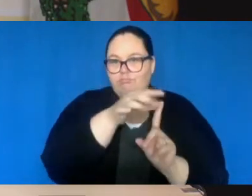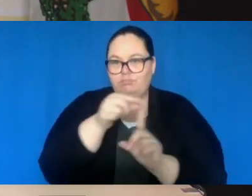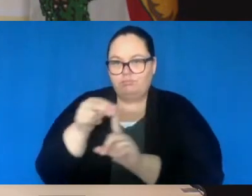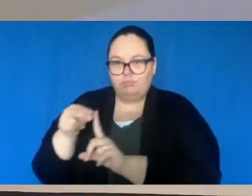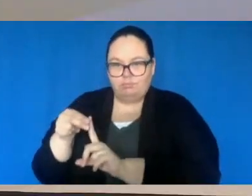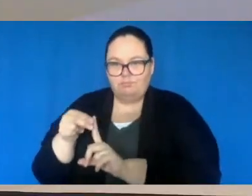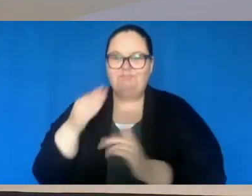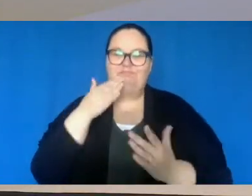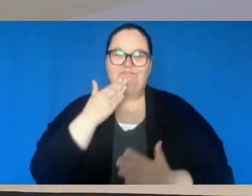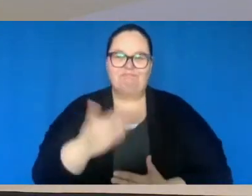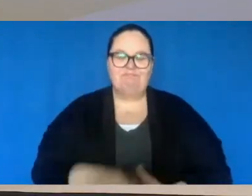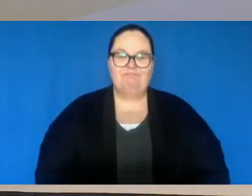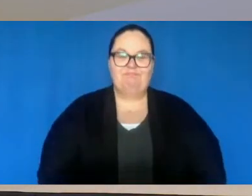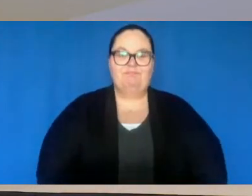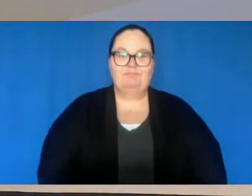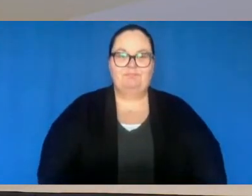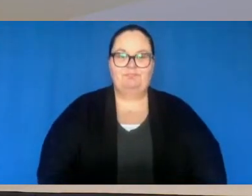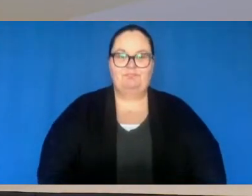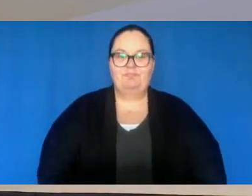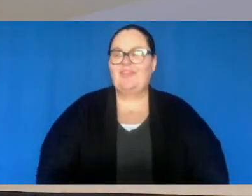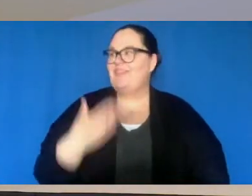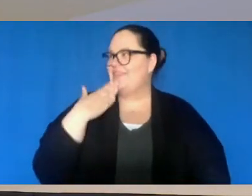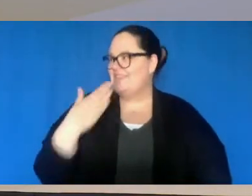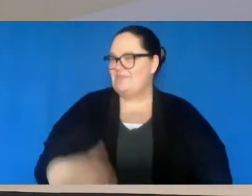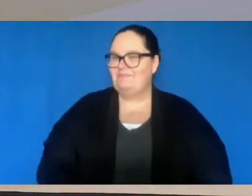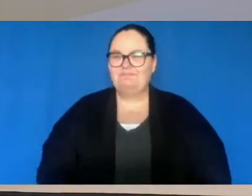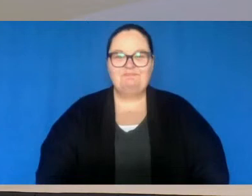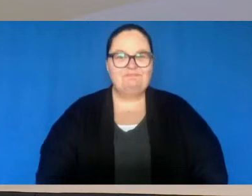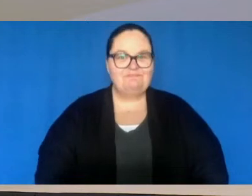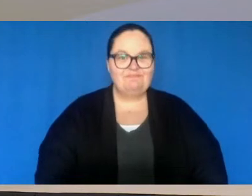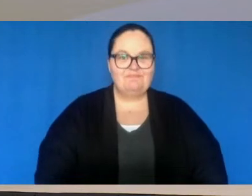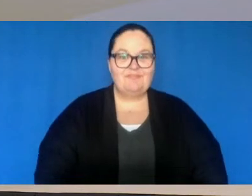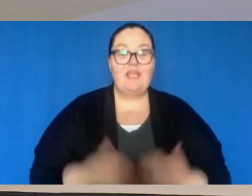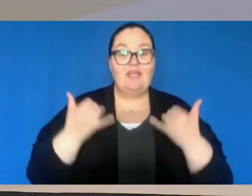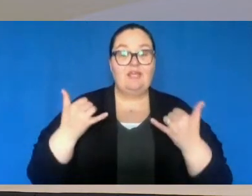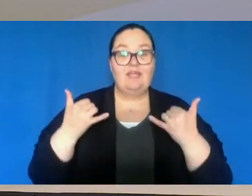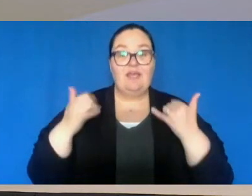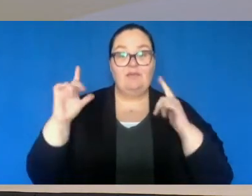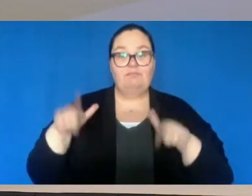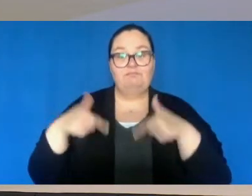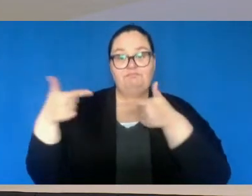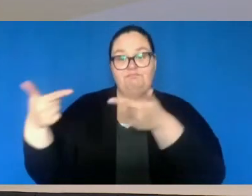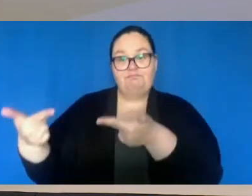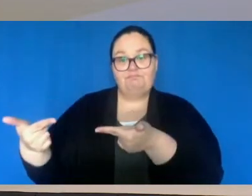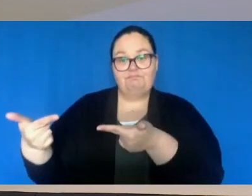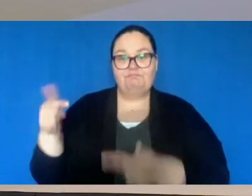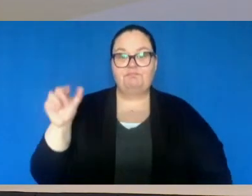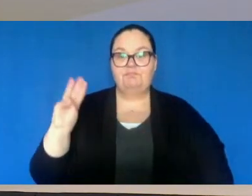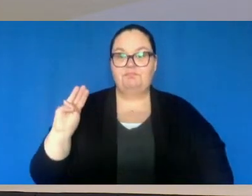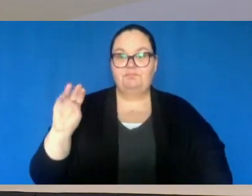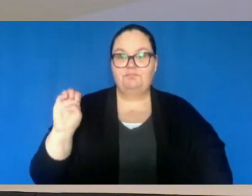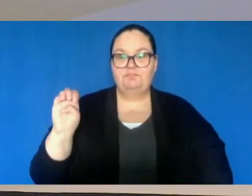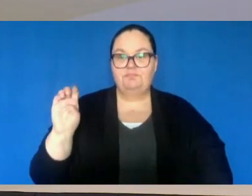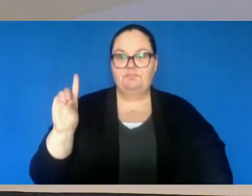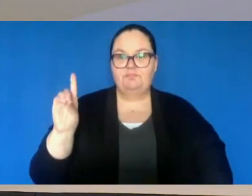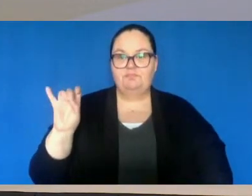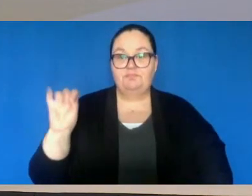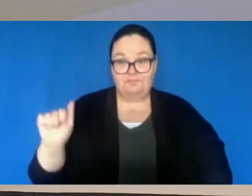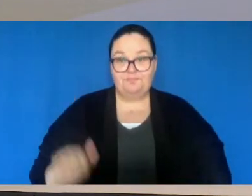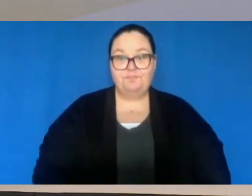you. Thank you, Marion. And we'll open it up to questions from the media.